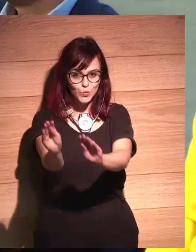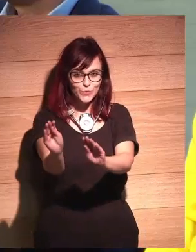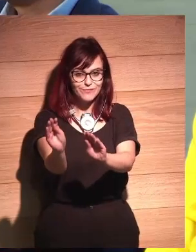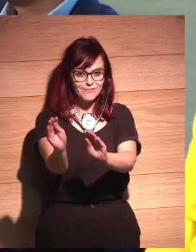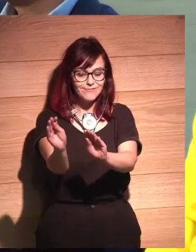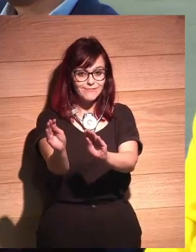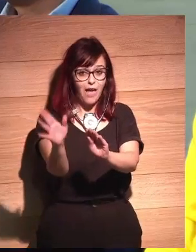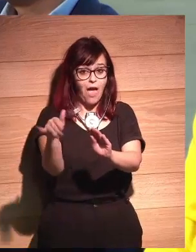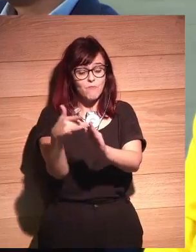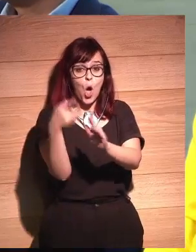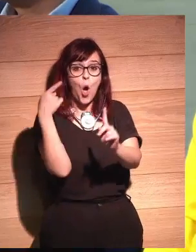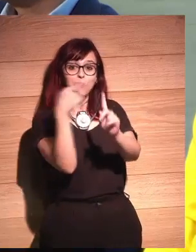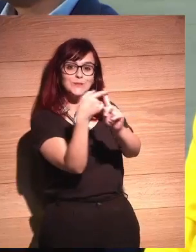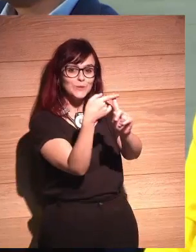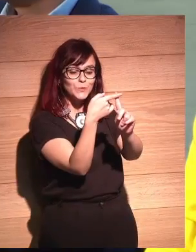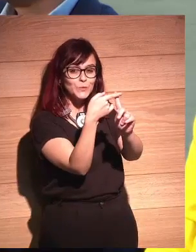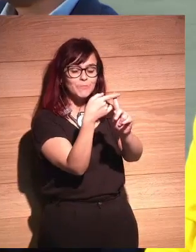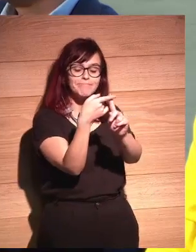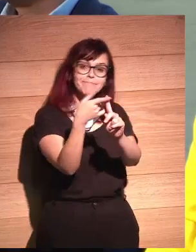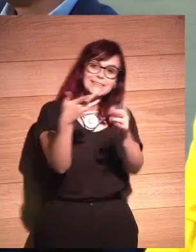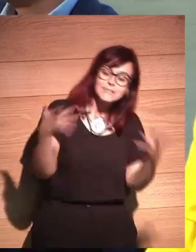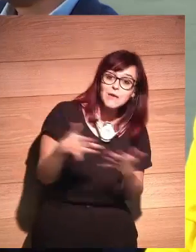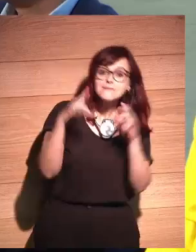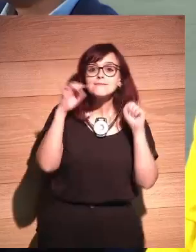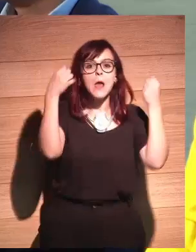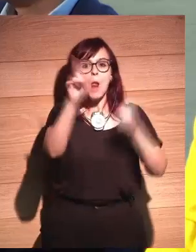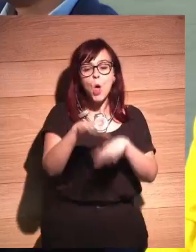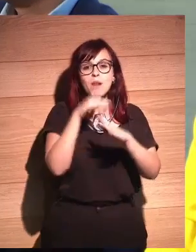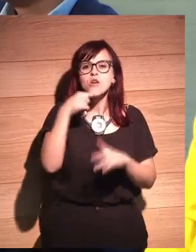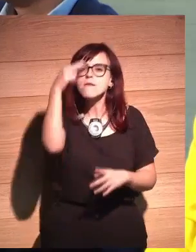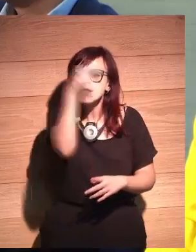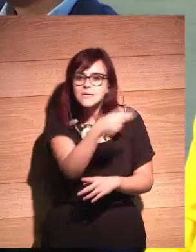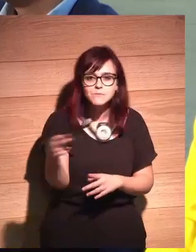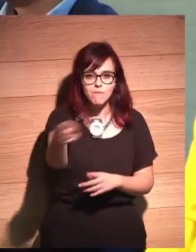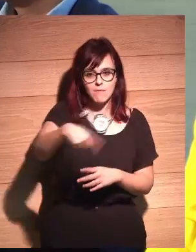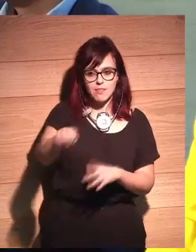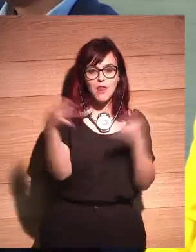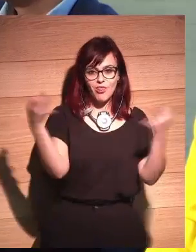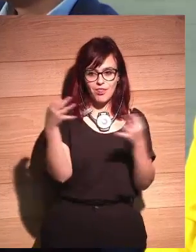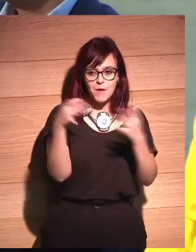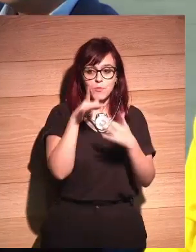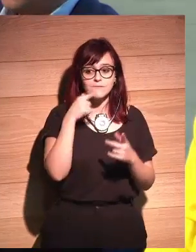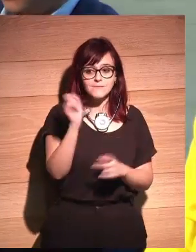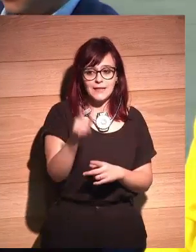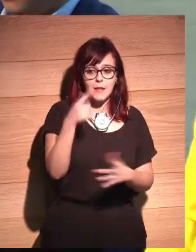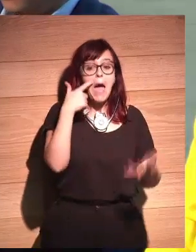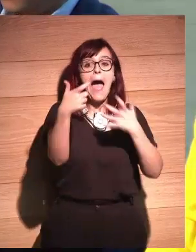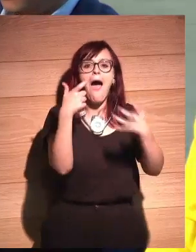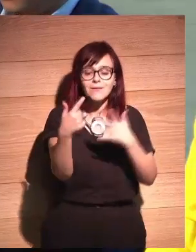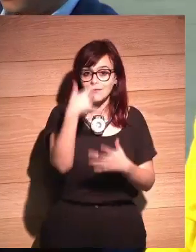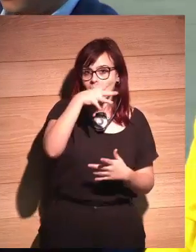not to save them, but to respect that there are different angles, because that's what the art always told us. You can have your point of view through